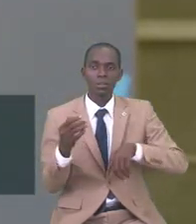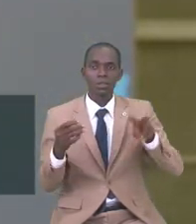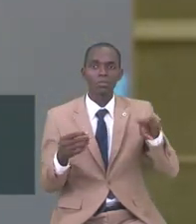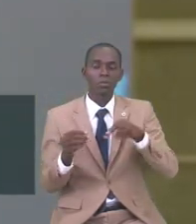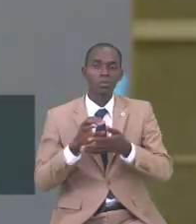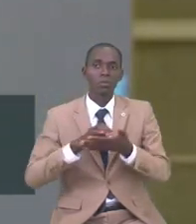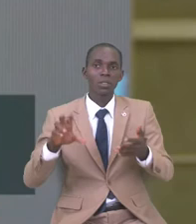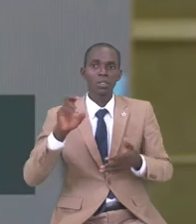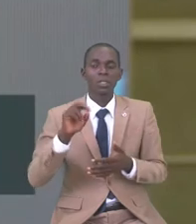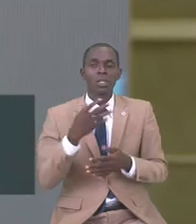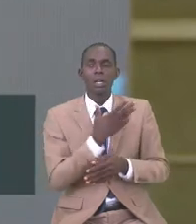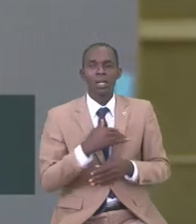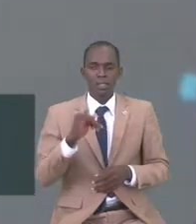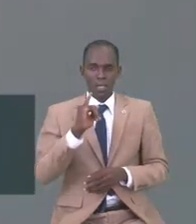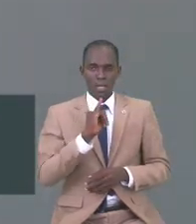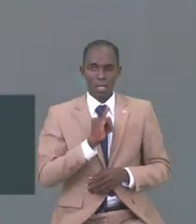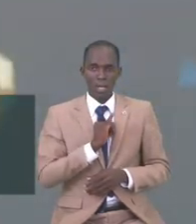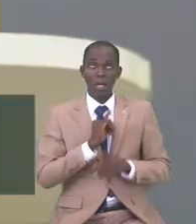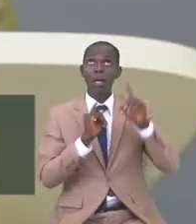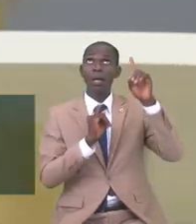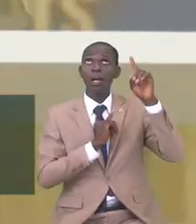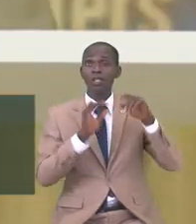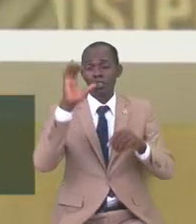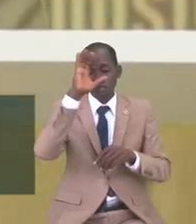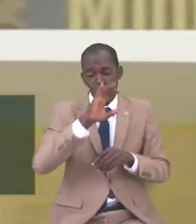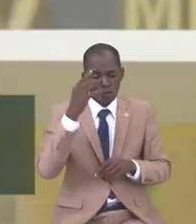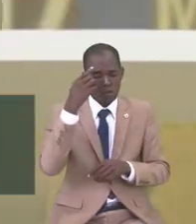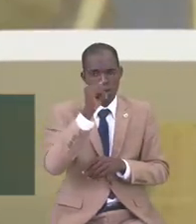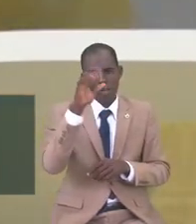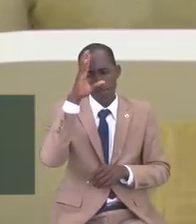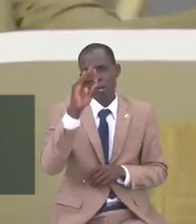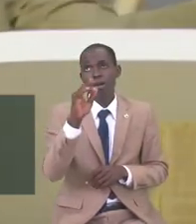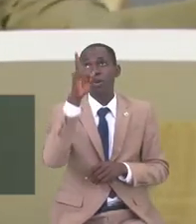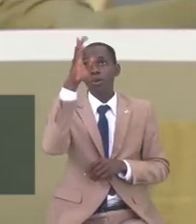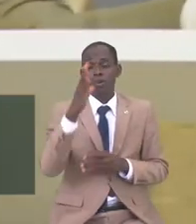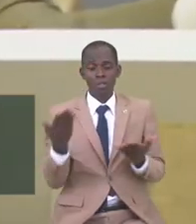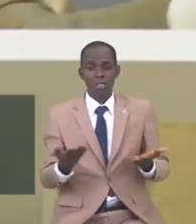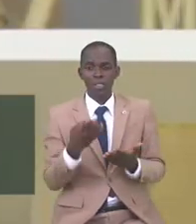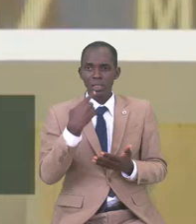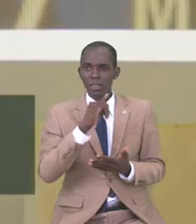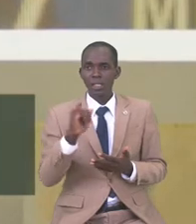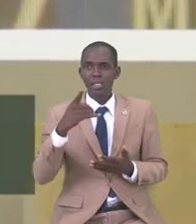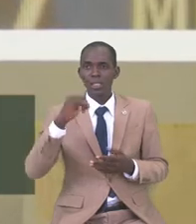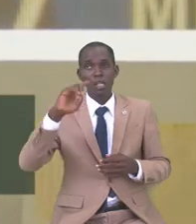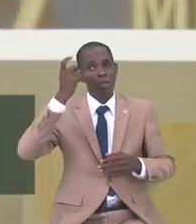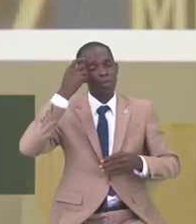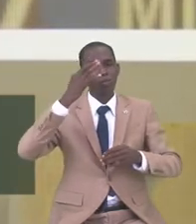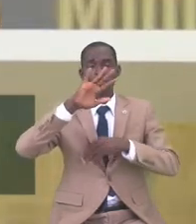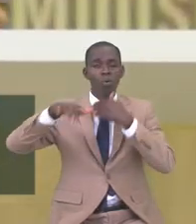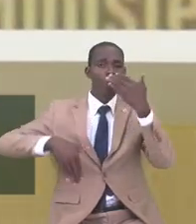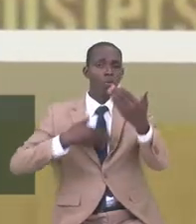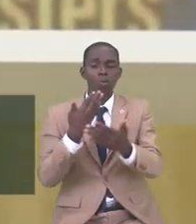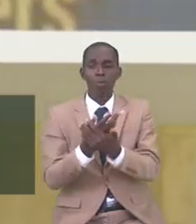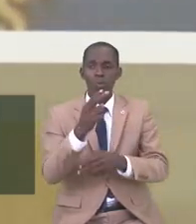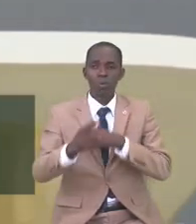I sought for a man. This is God talking. He's the governor of the whole universe, and he